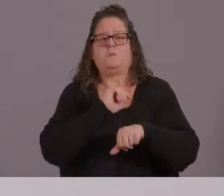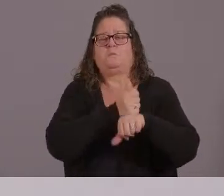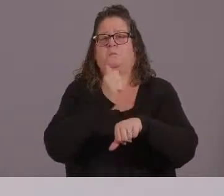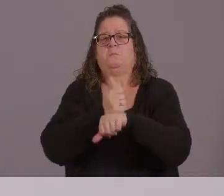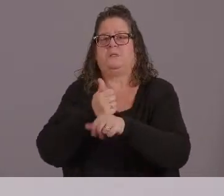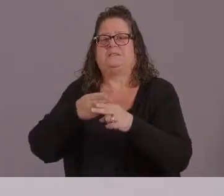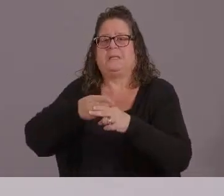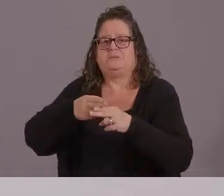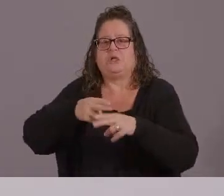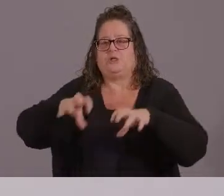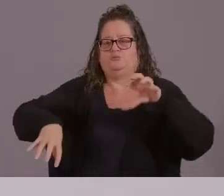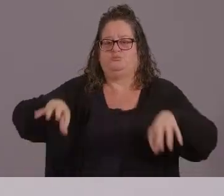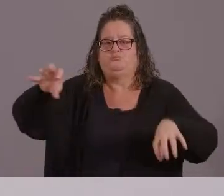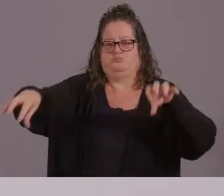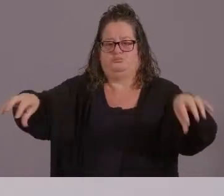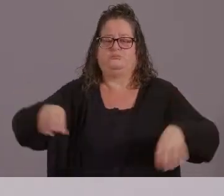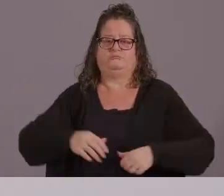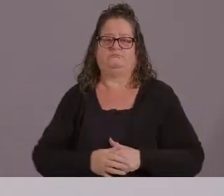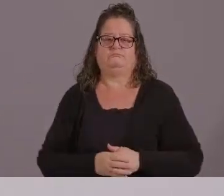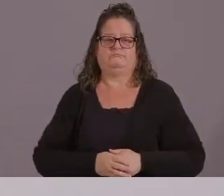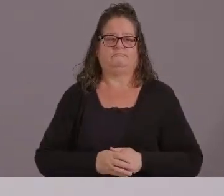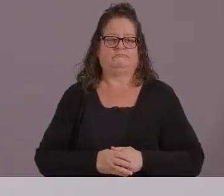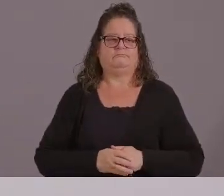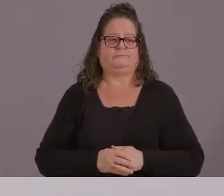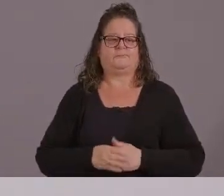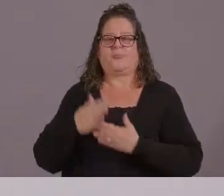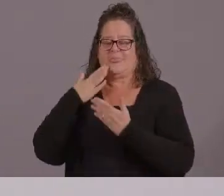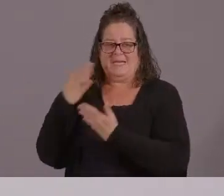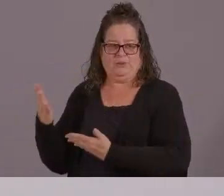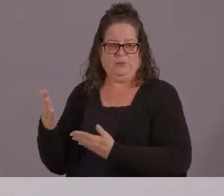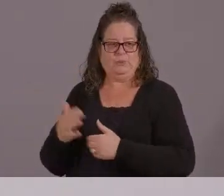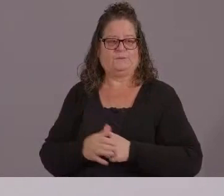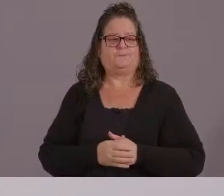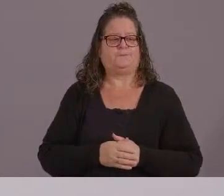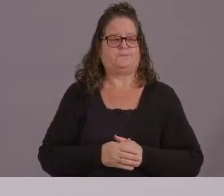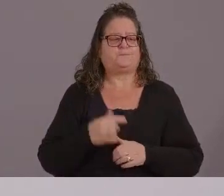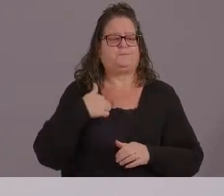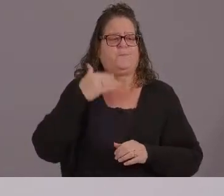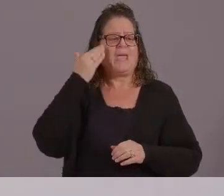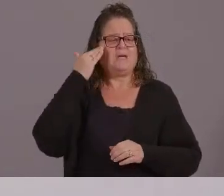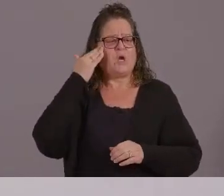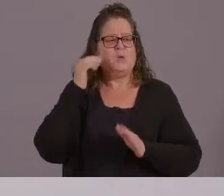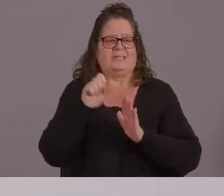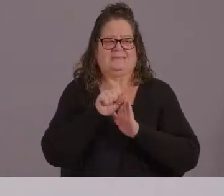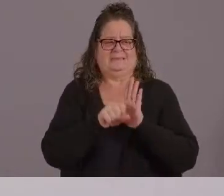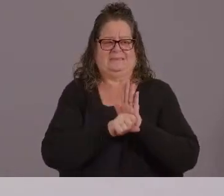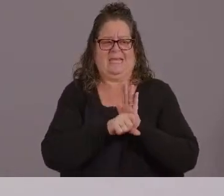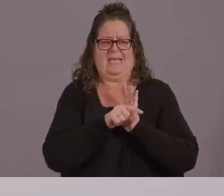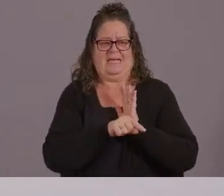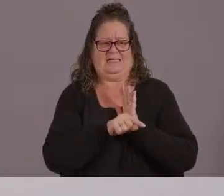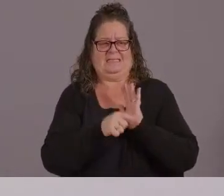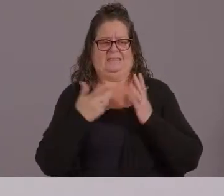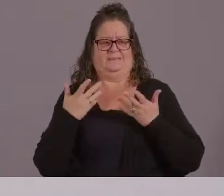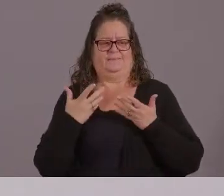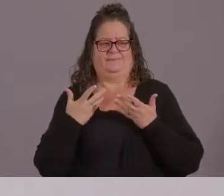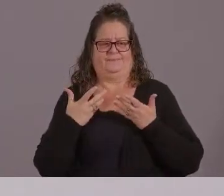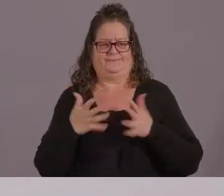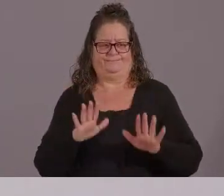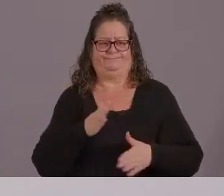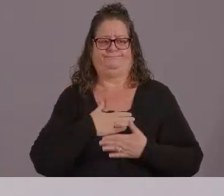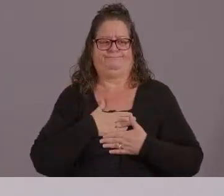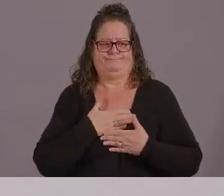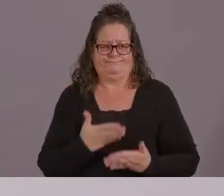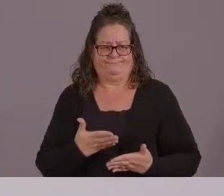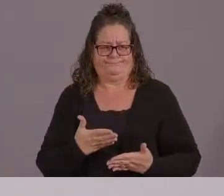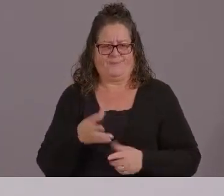in the past that the pod vaccine registration website is not accessible to people who are blind or visually impaired and use screen readers to navigate